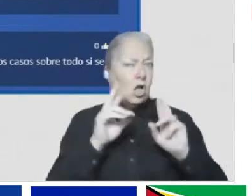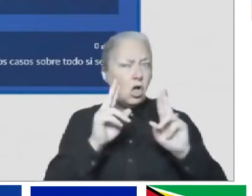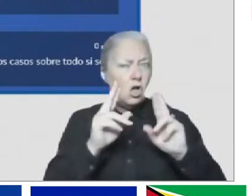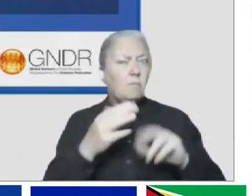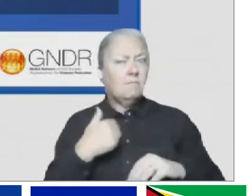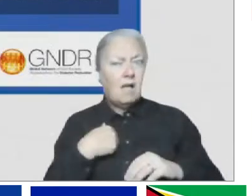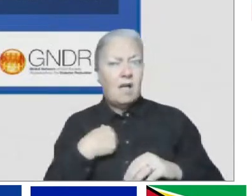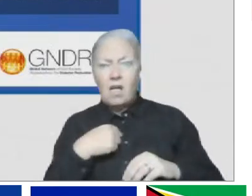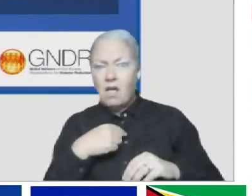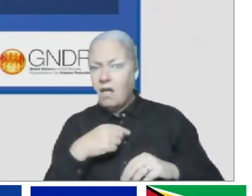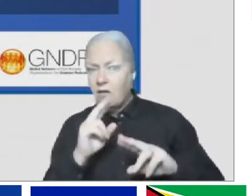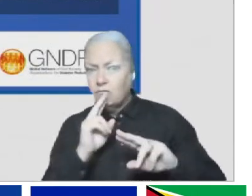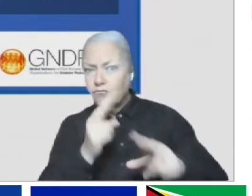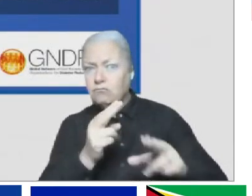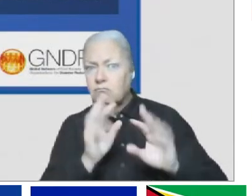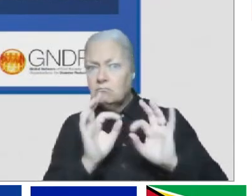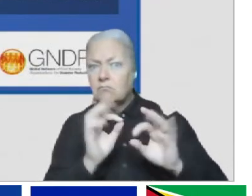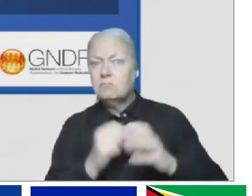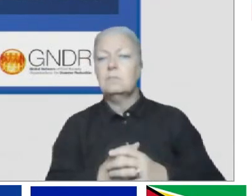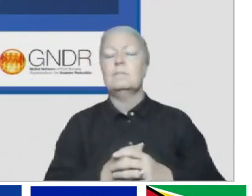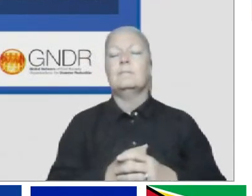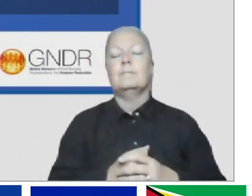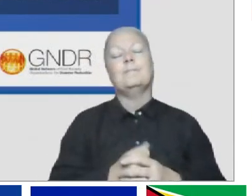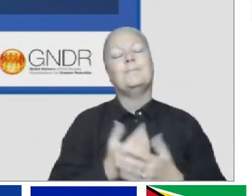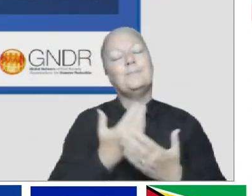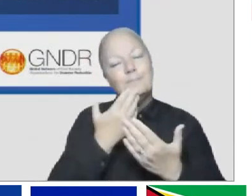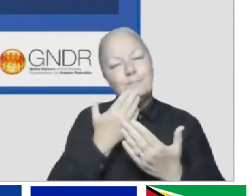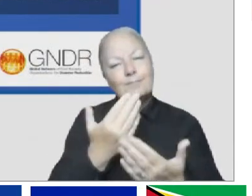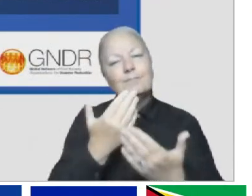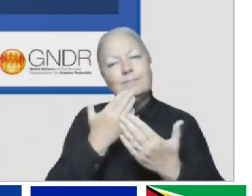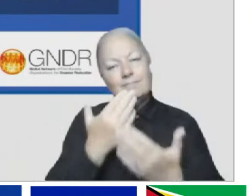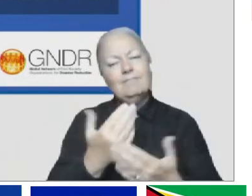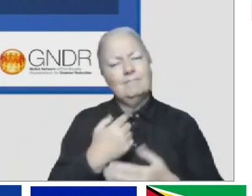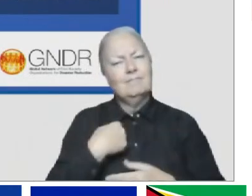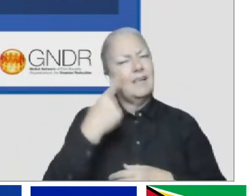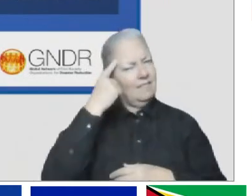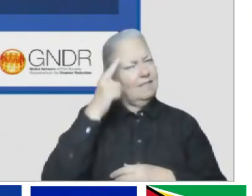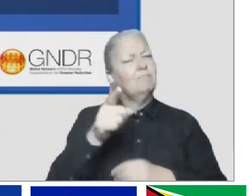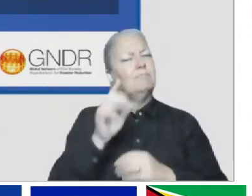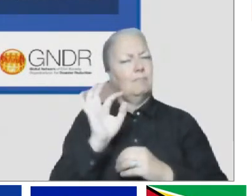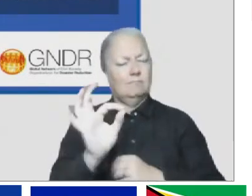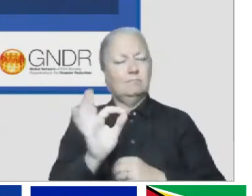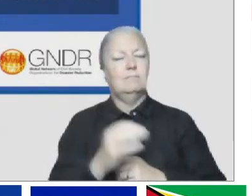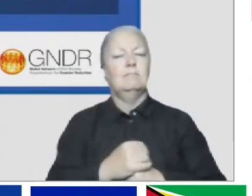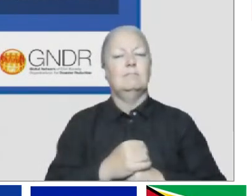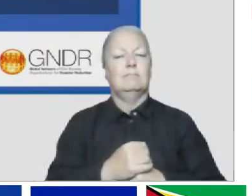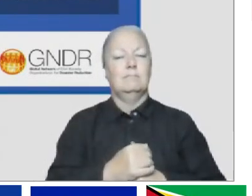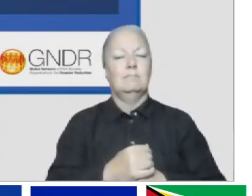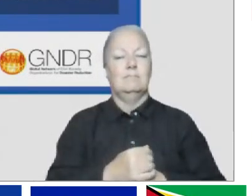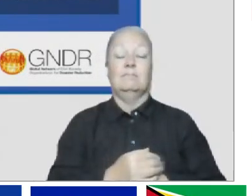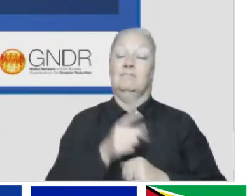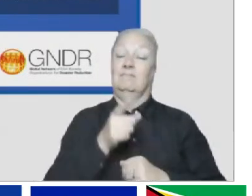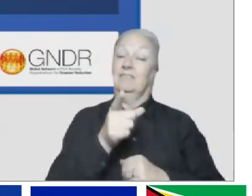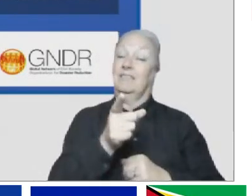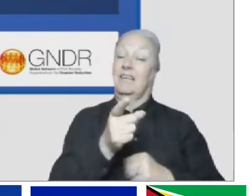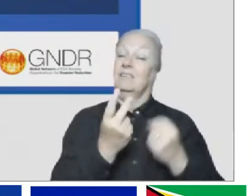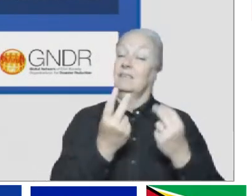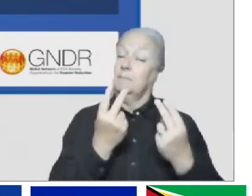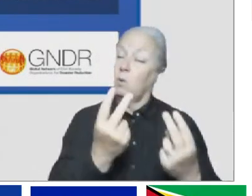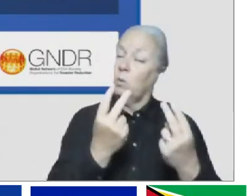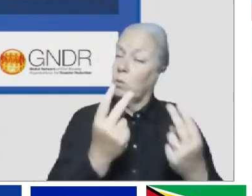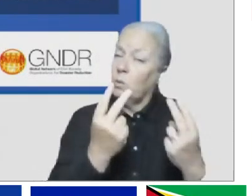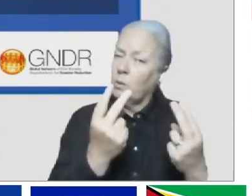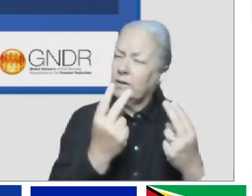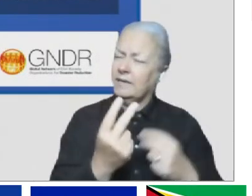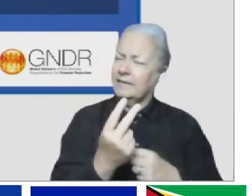Thank you very much, Sergio. I think you did. I think it raises a very important point which goes beyond the limits of the